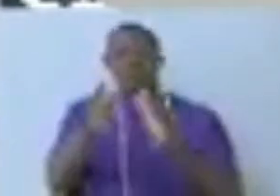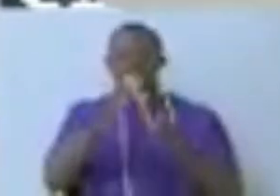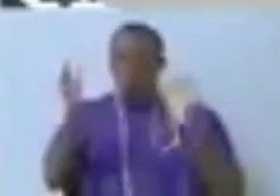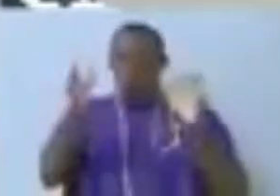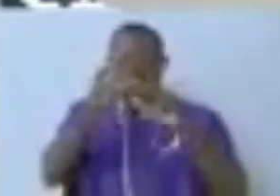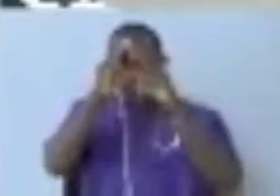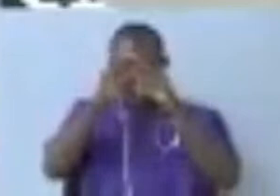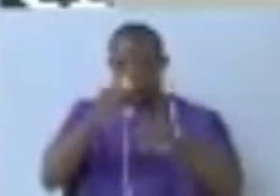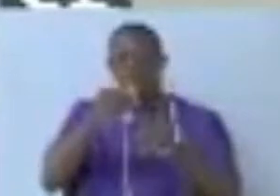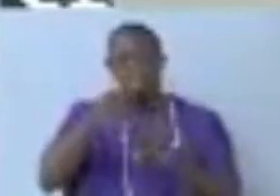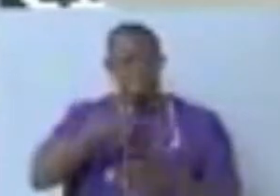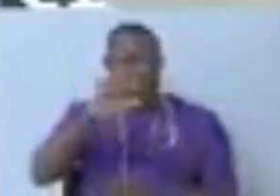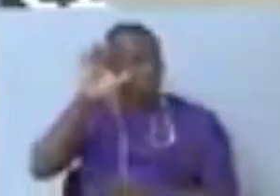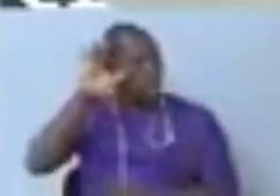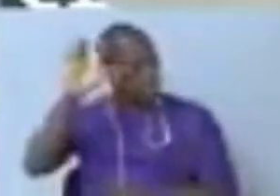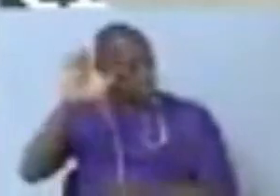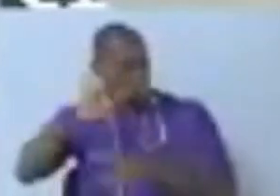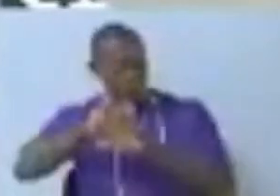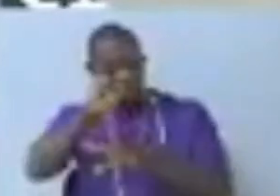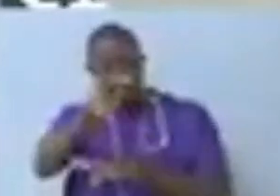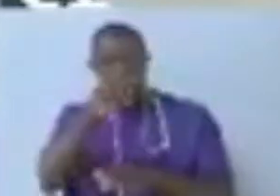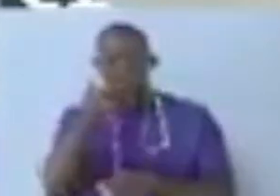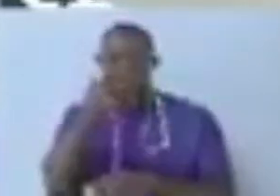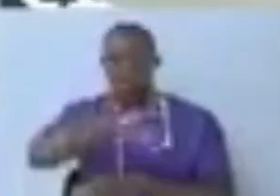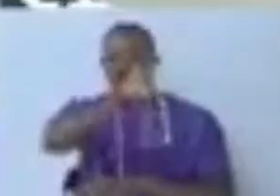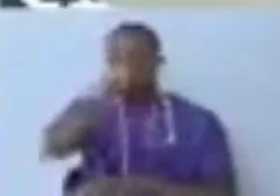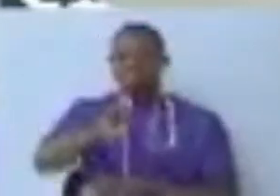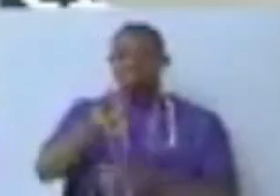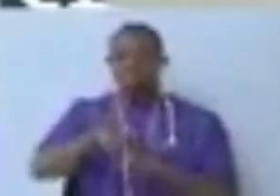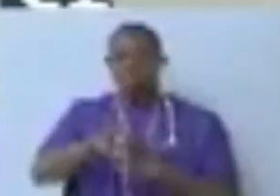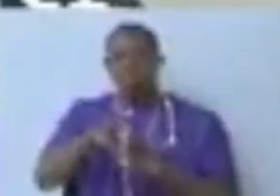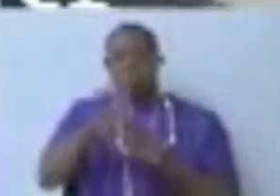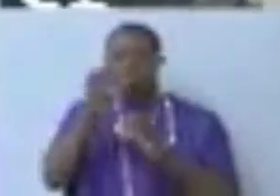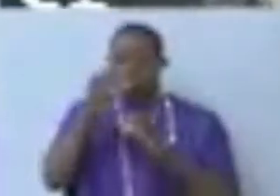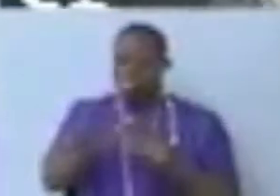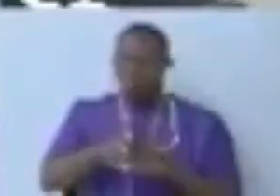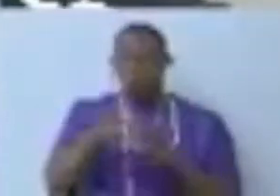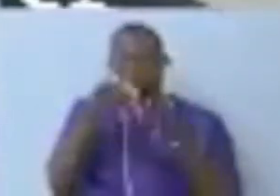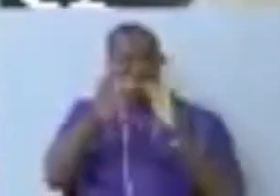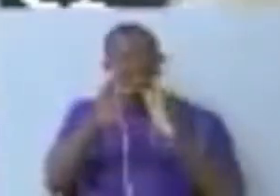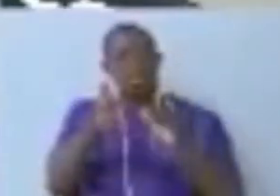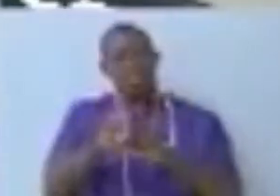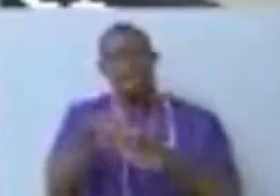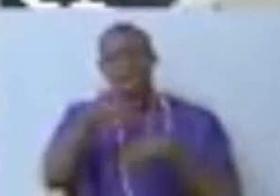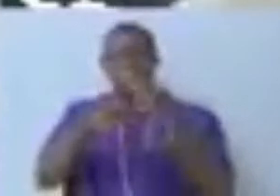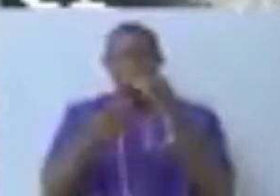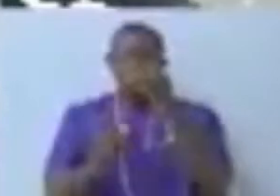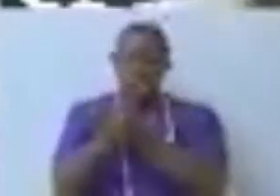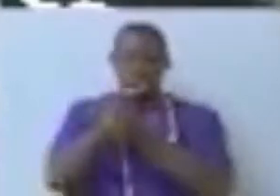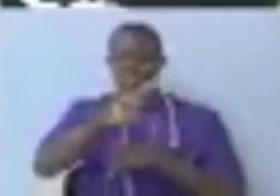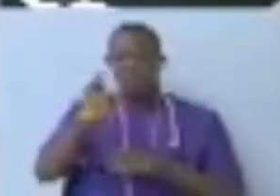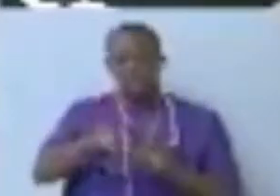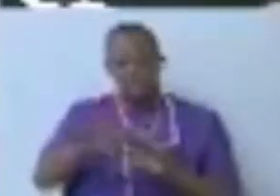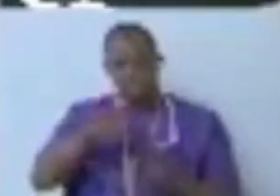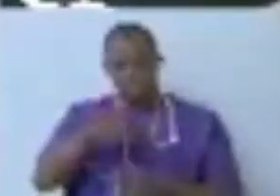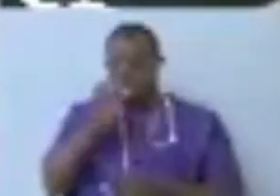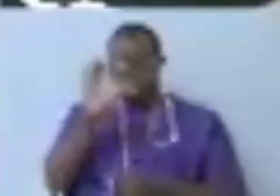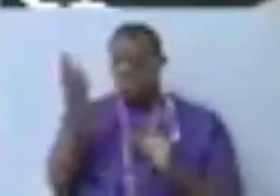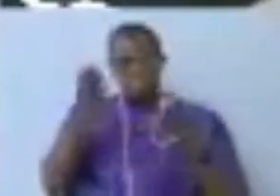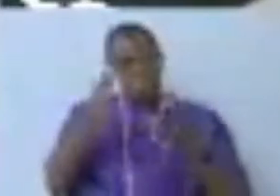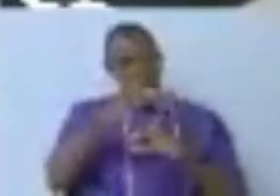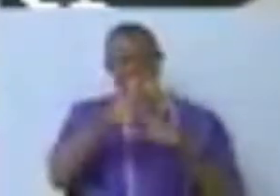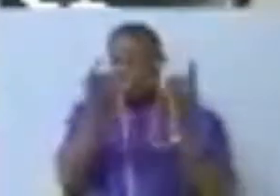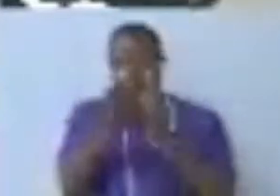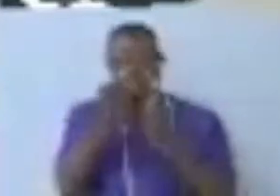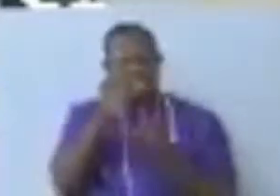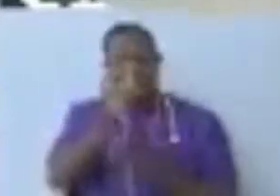have listened to you. I have asked you questions politely in spite of the insults. It is not me who is saying anything. It is the evidence